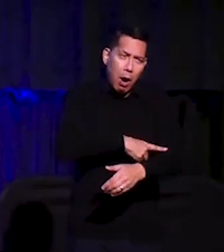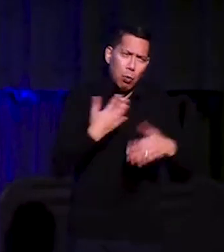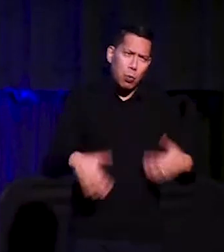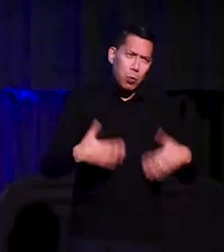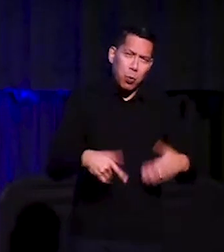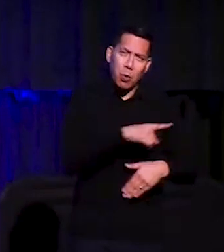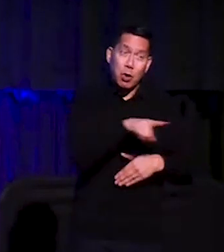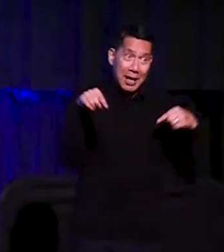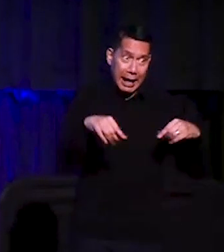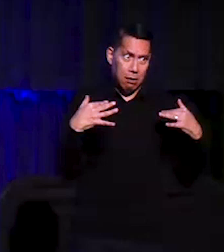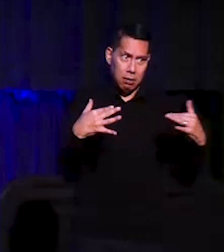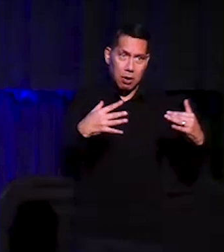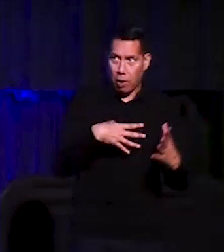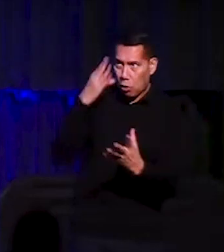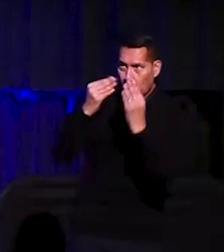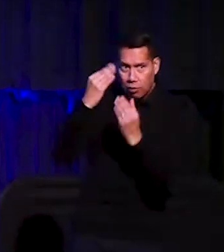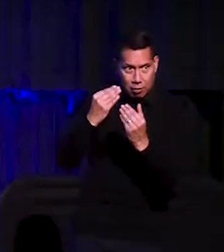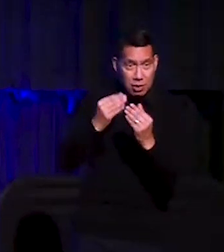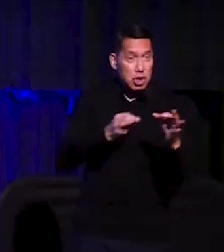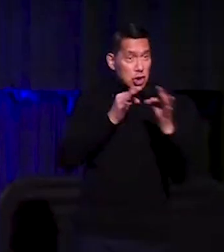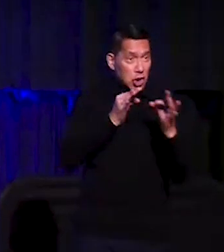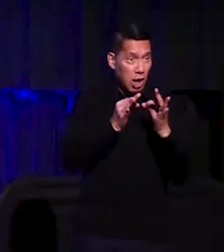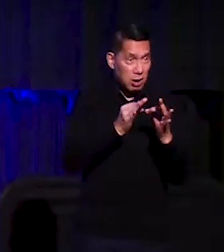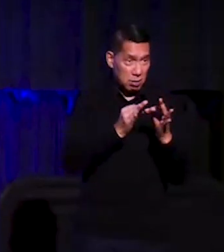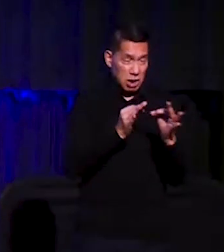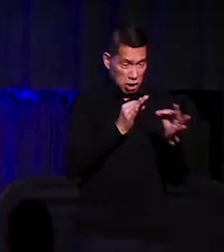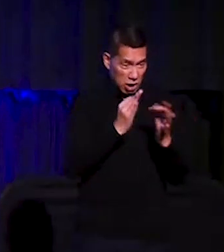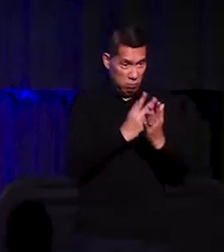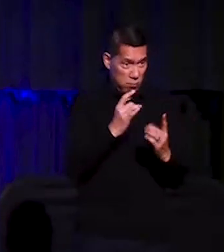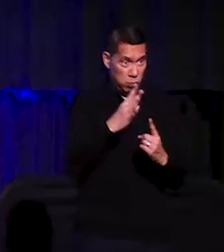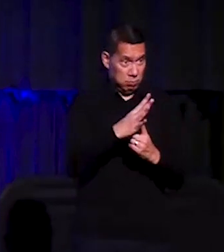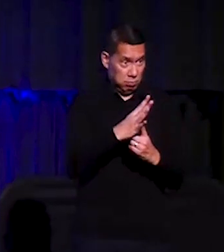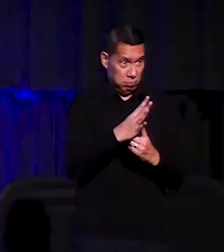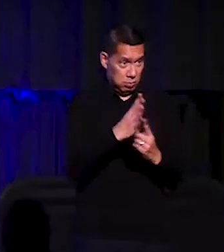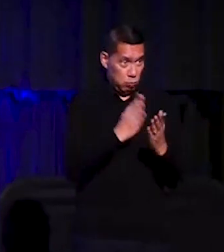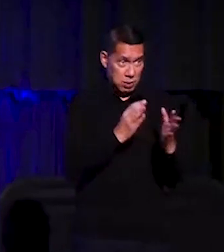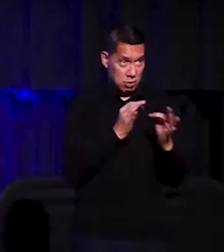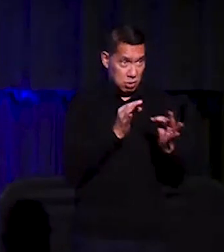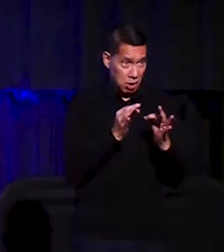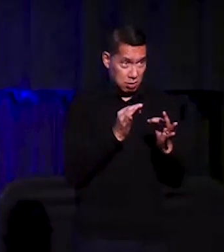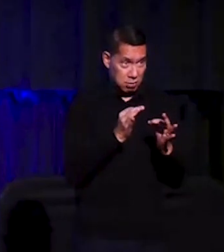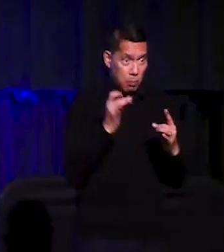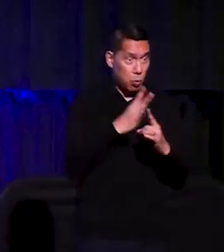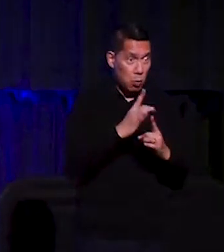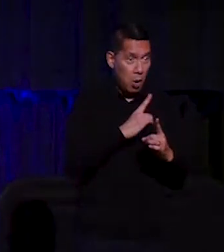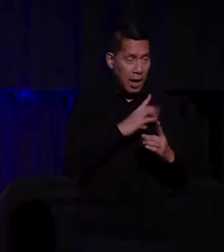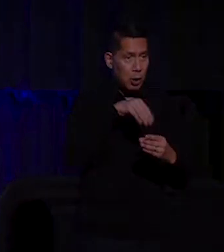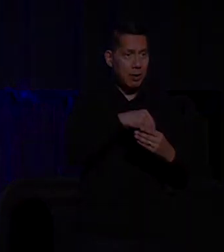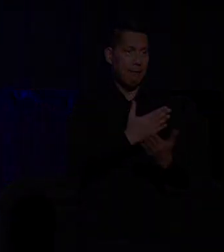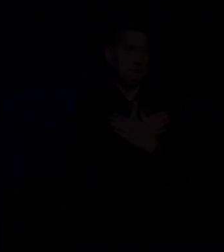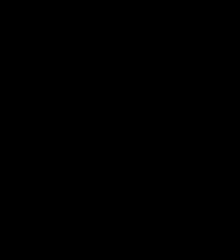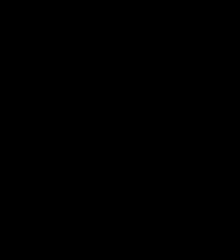today. And design like it matters. Design with love. Thank you.